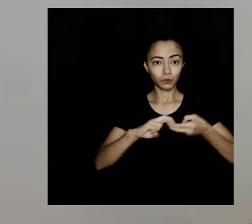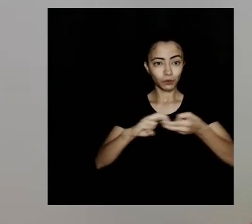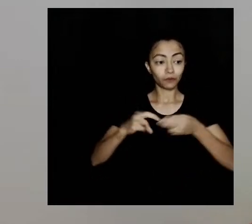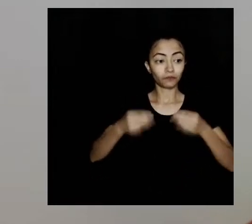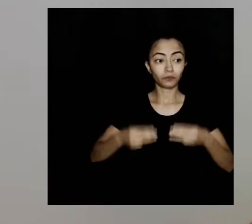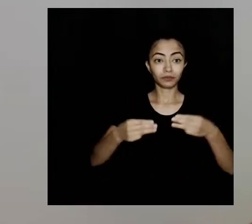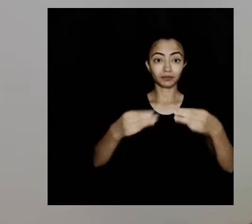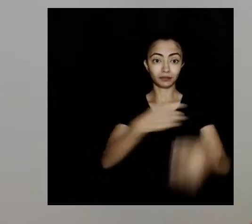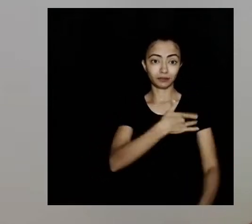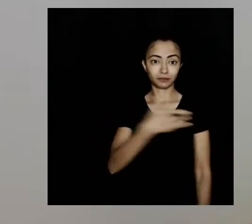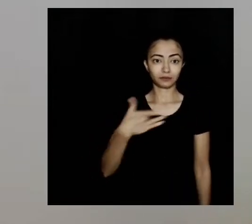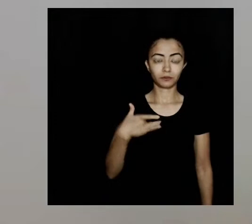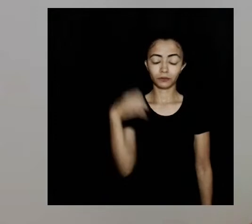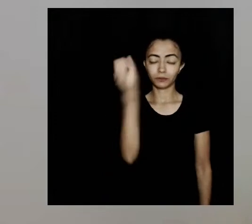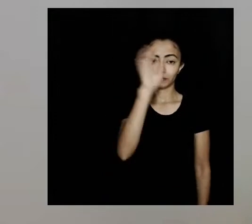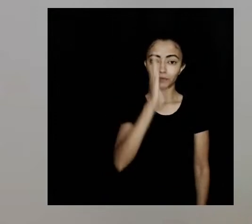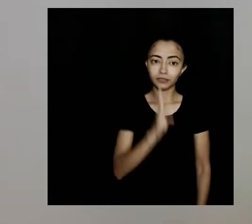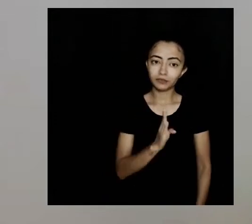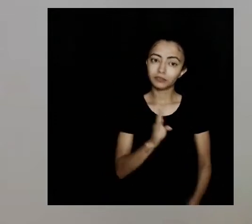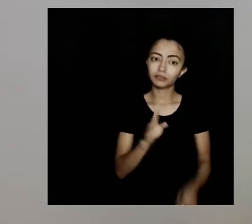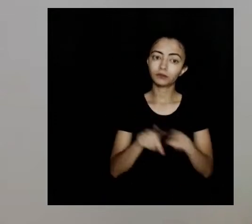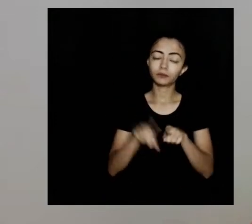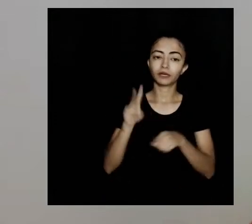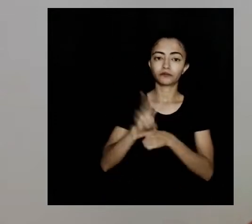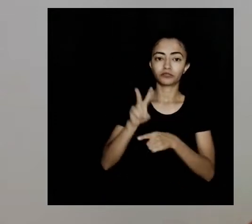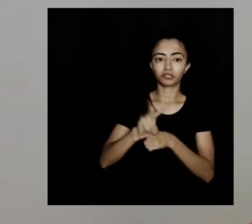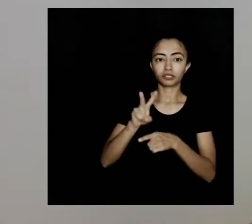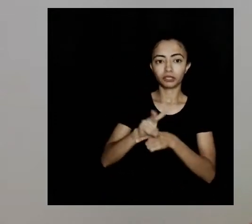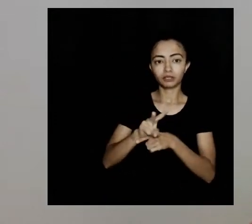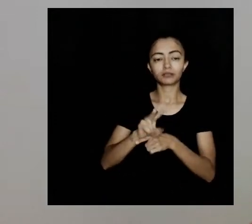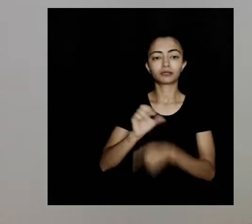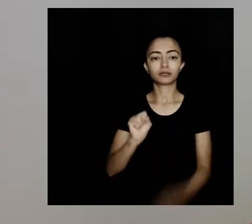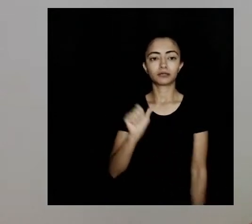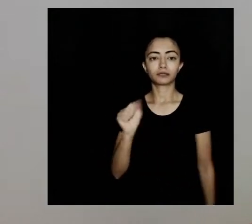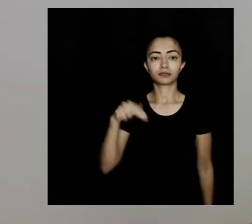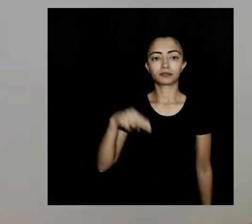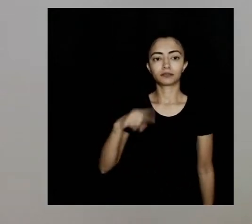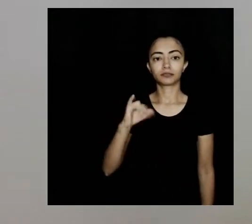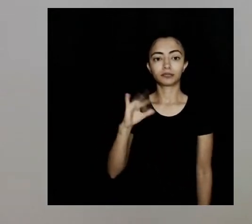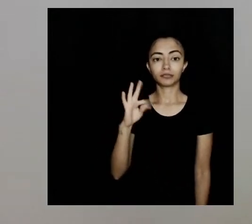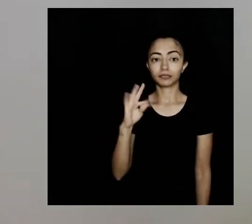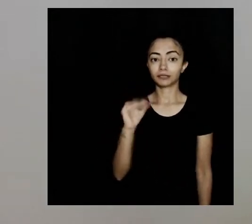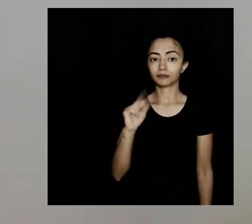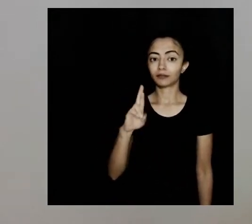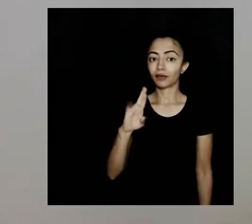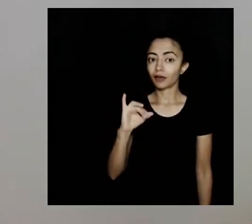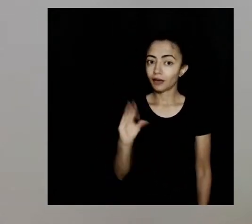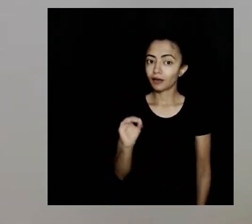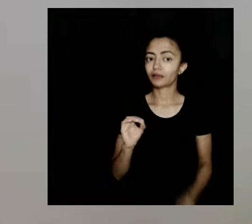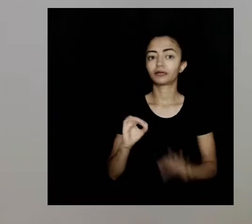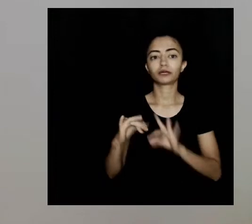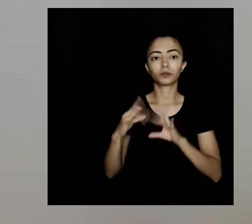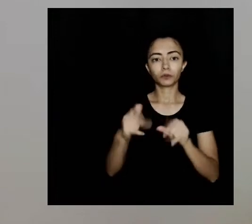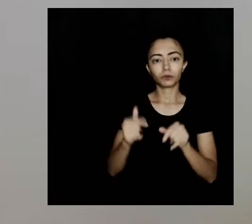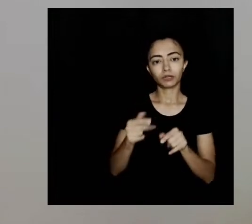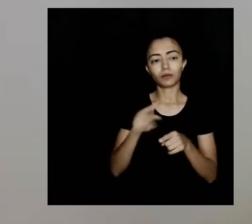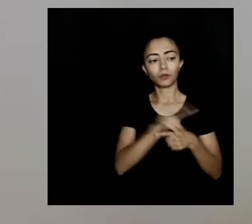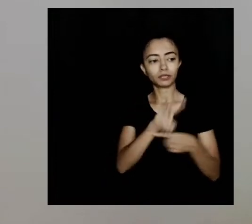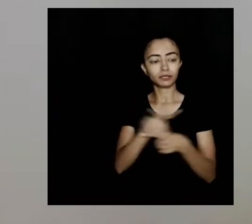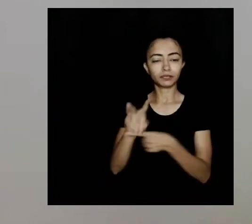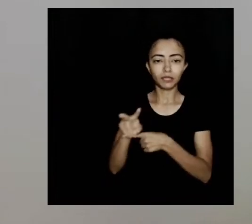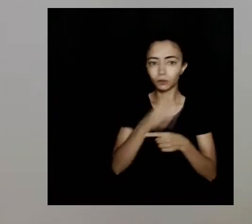the Ministry of Health in Brazil and the health surveillance and the